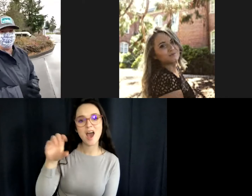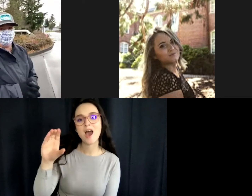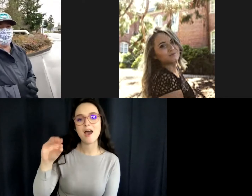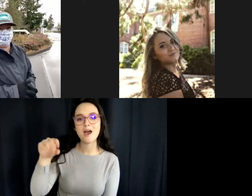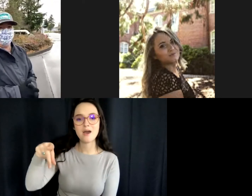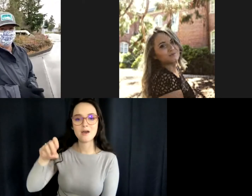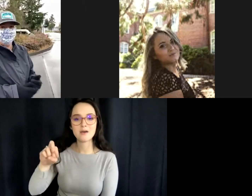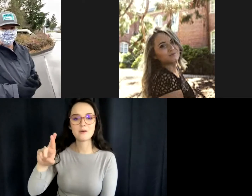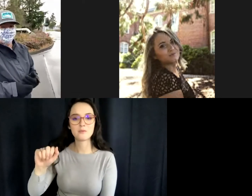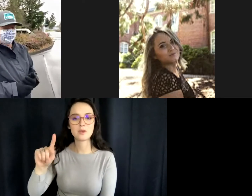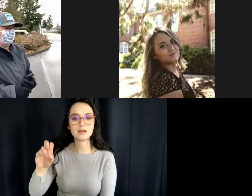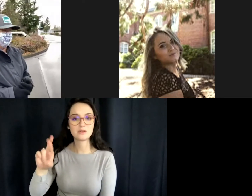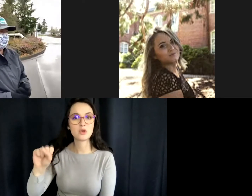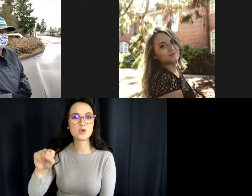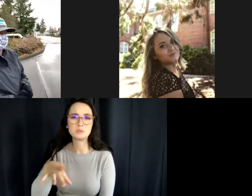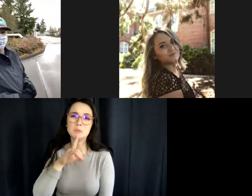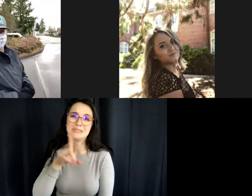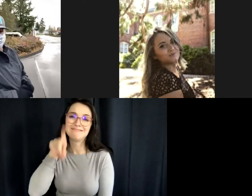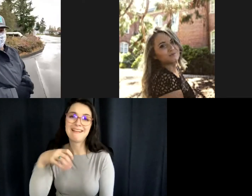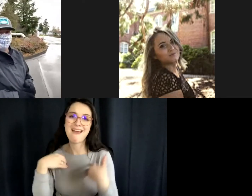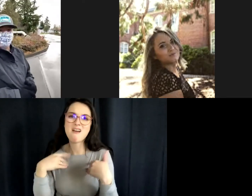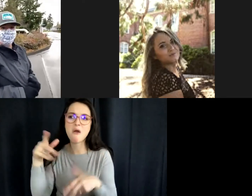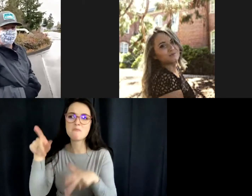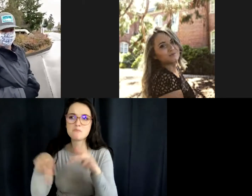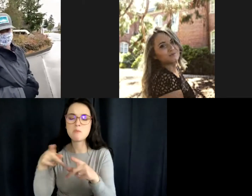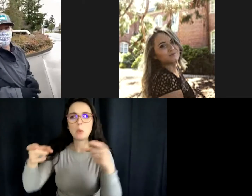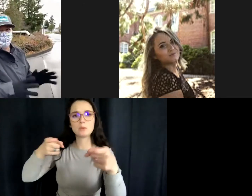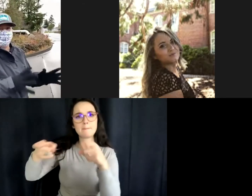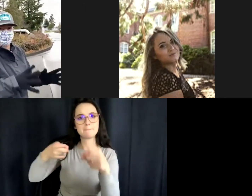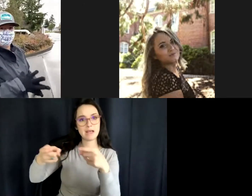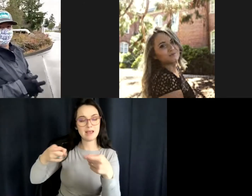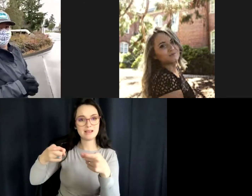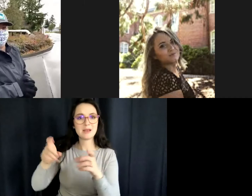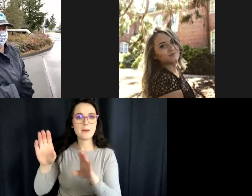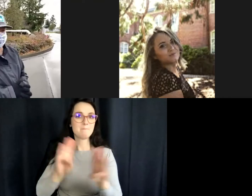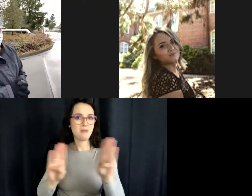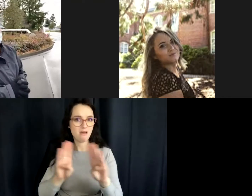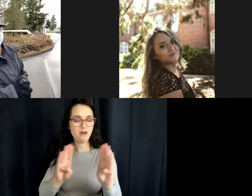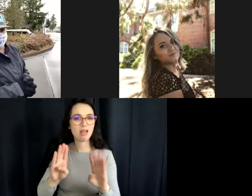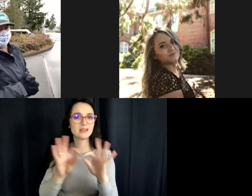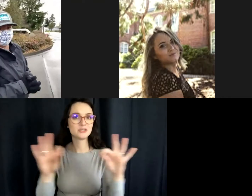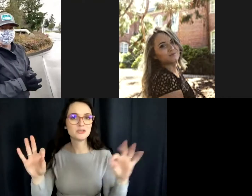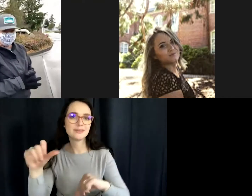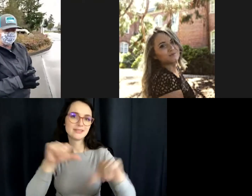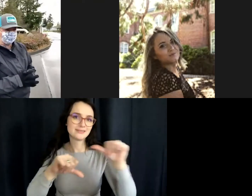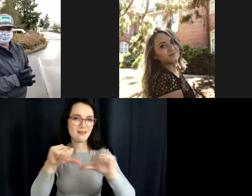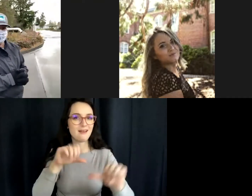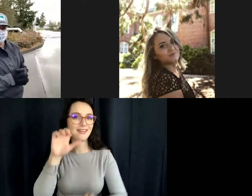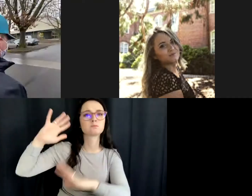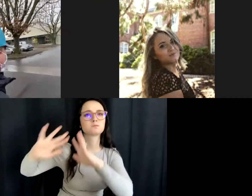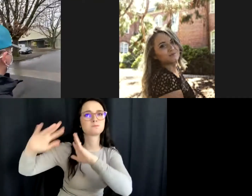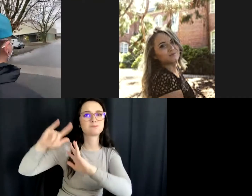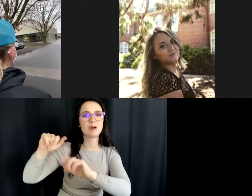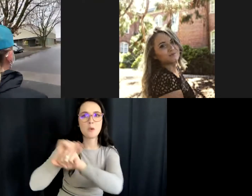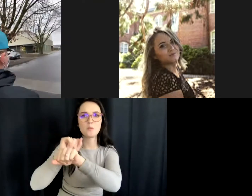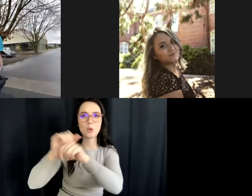relations, these kind of things, education. I think we have a really fun job. But if you're really into